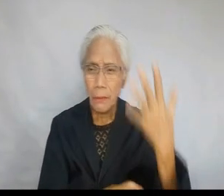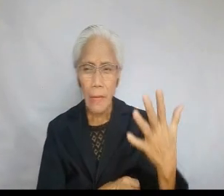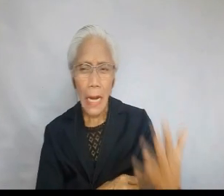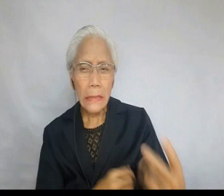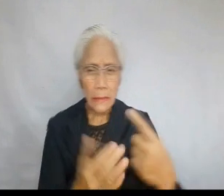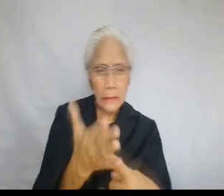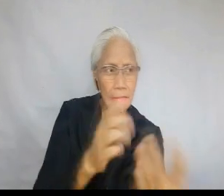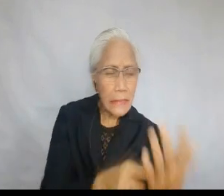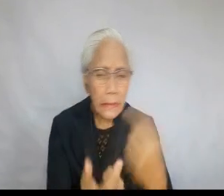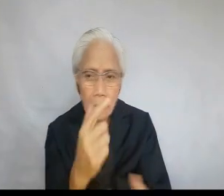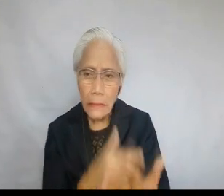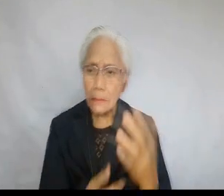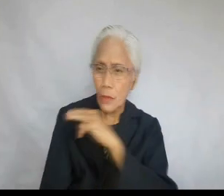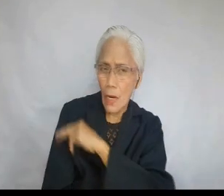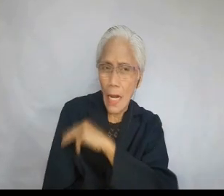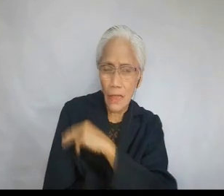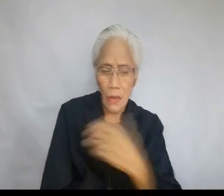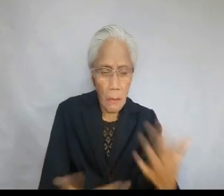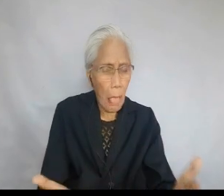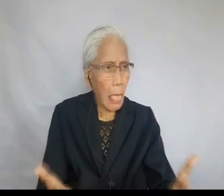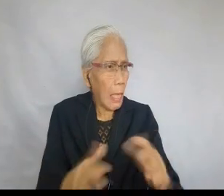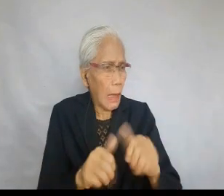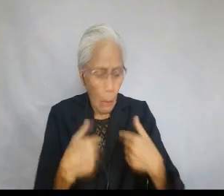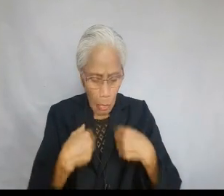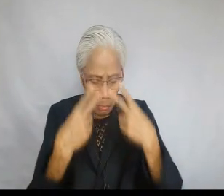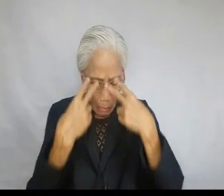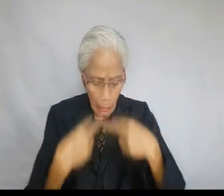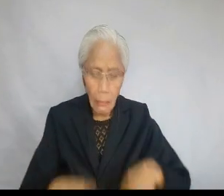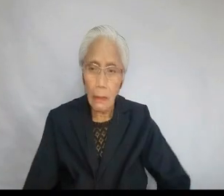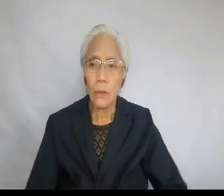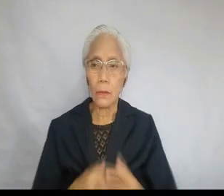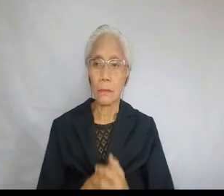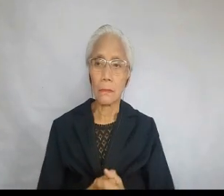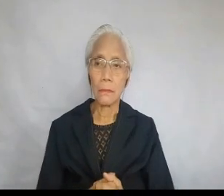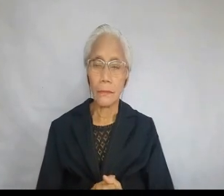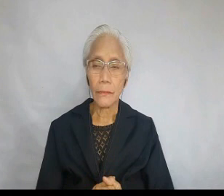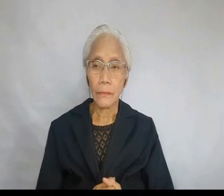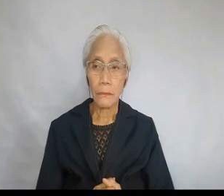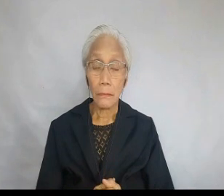I was naked, and in your mind, you debated the morality of my appearance.